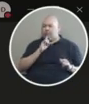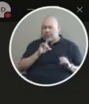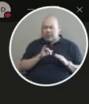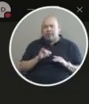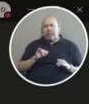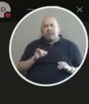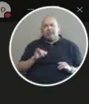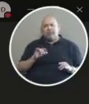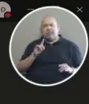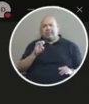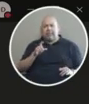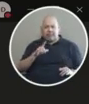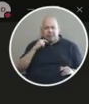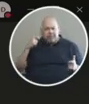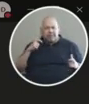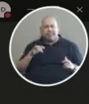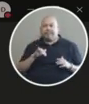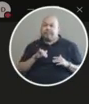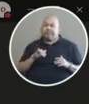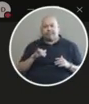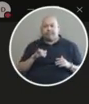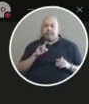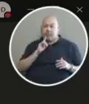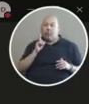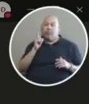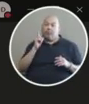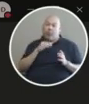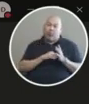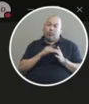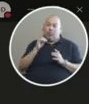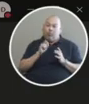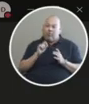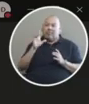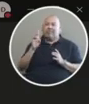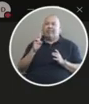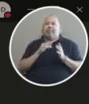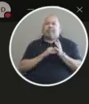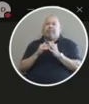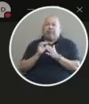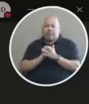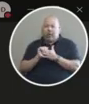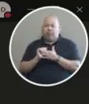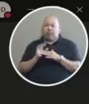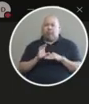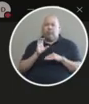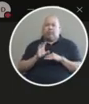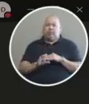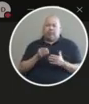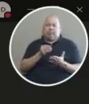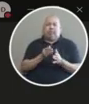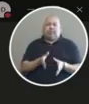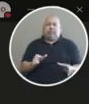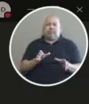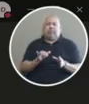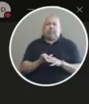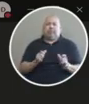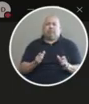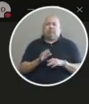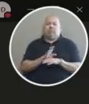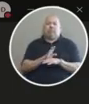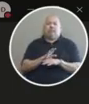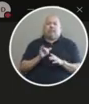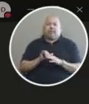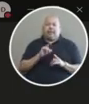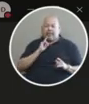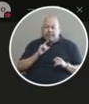that means that you're putting a little over $1.7 million directly into a pot of money that small